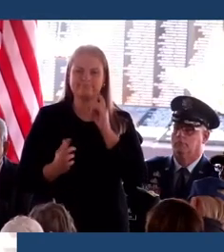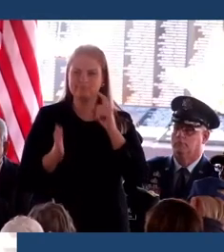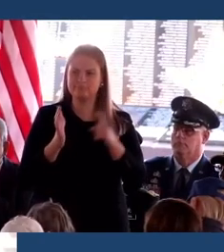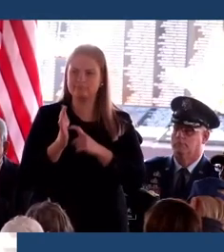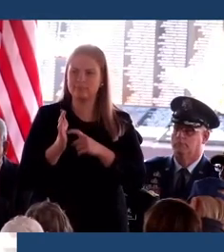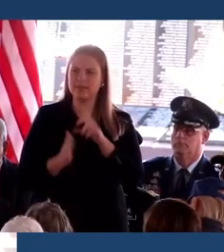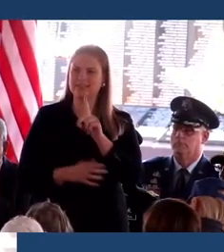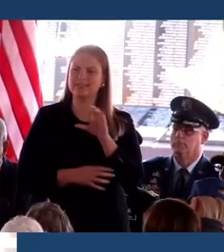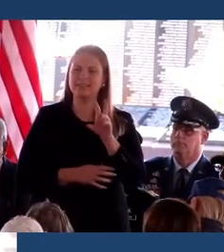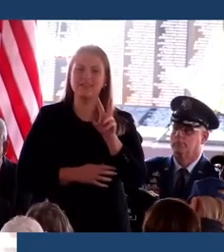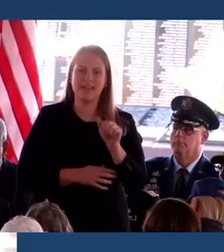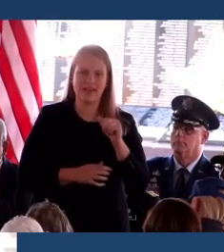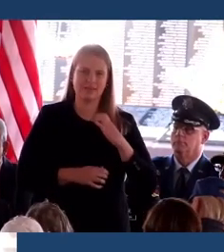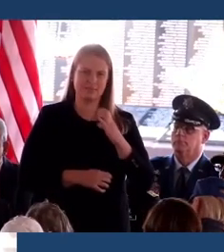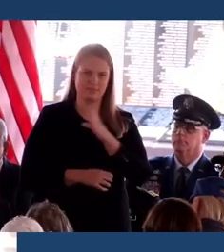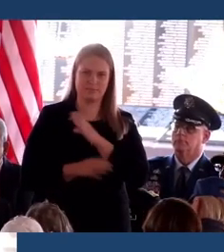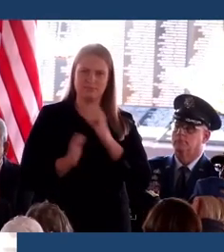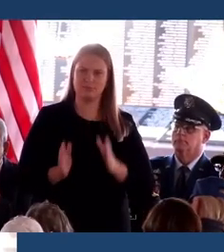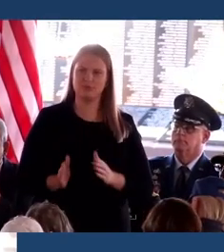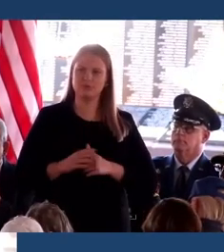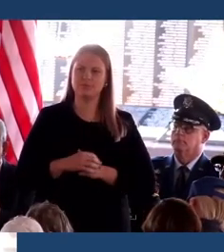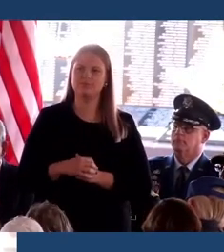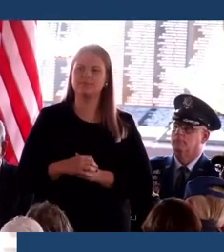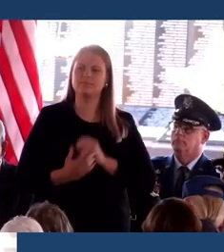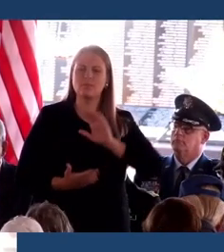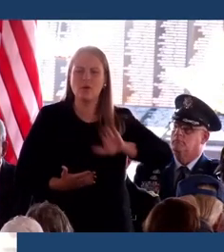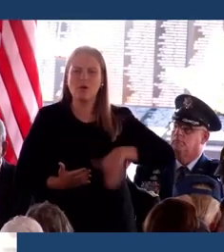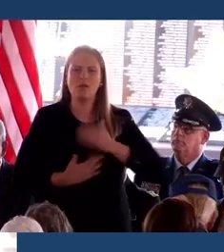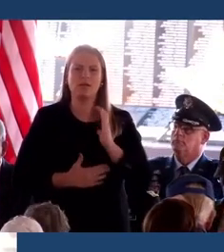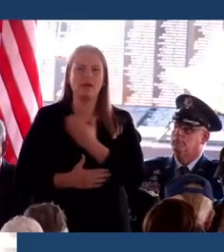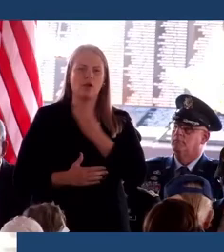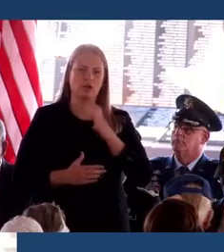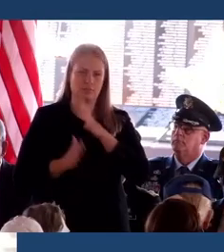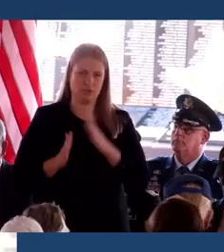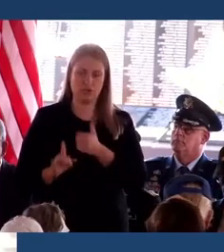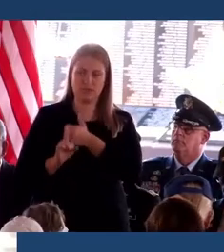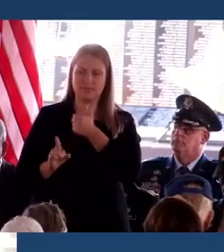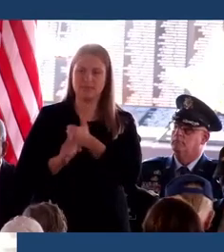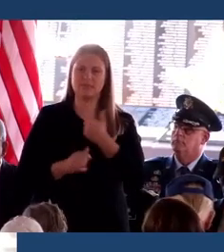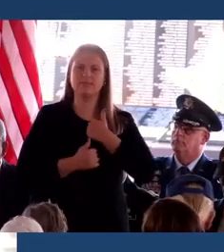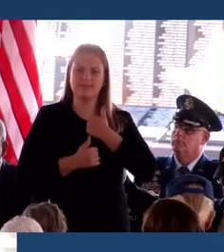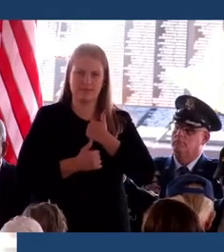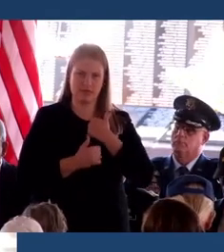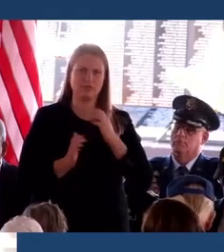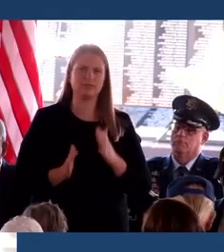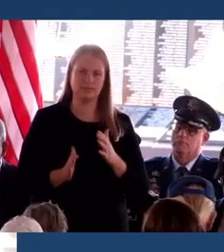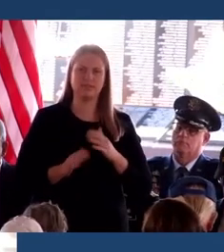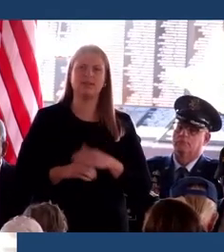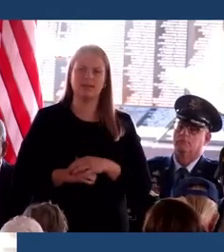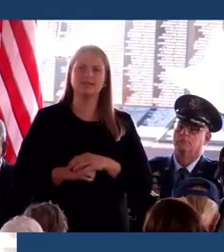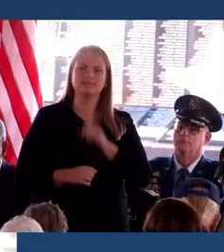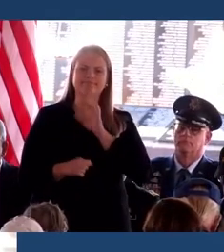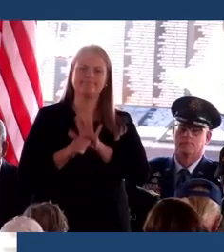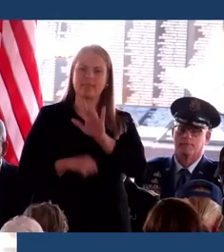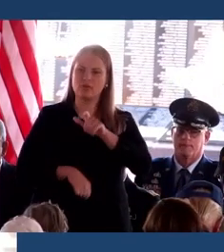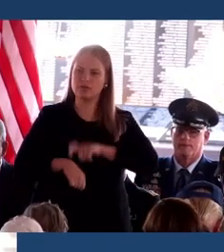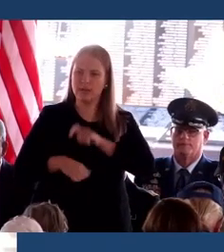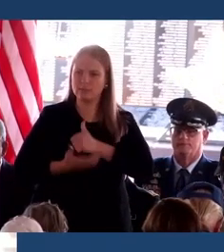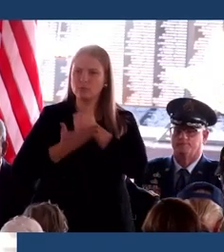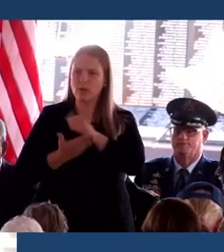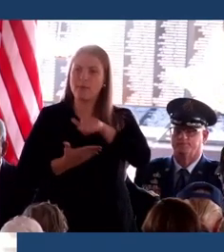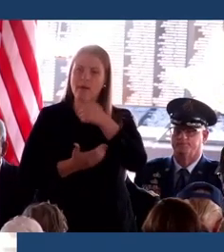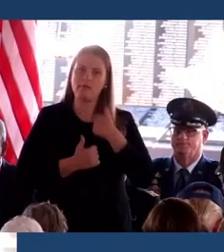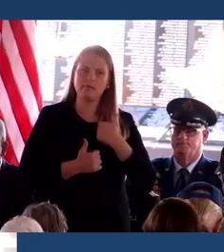about our DCVA commissioners. All of our commissioners are veterans and dedicated their time to helping veterans and